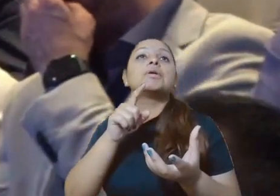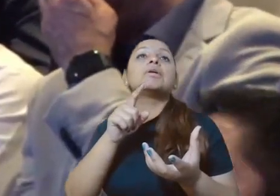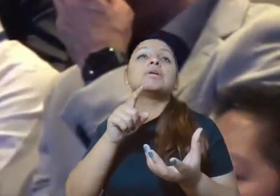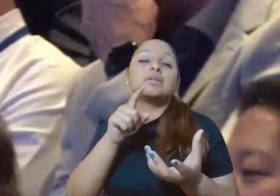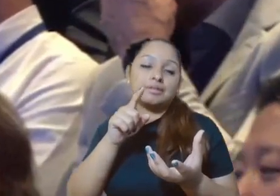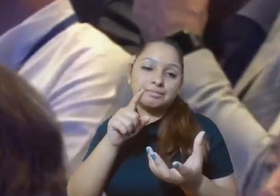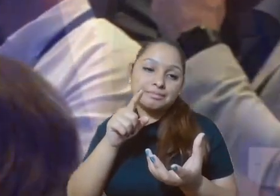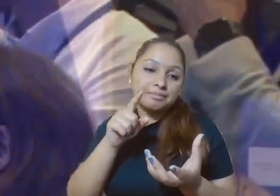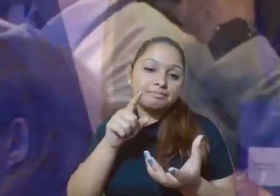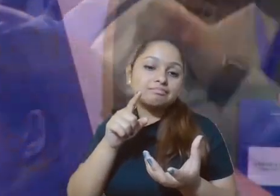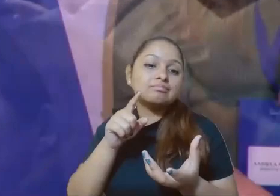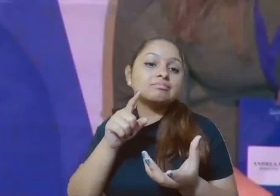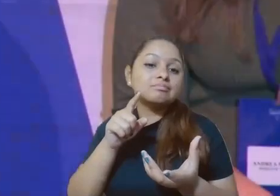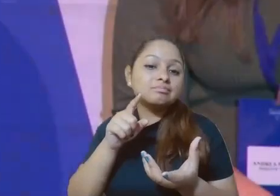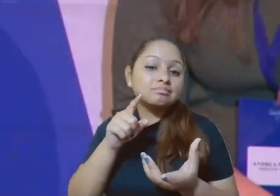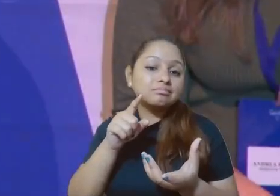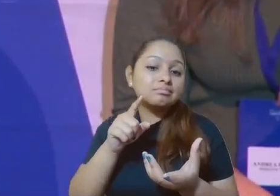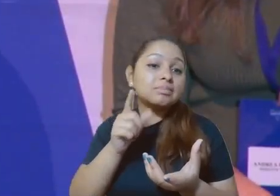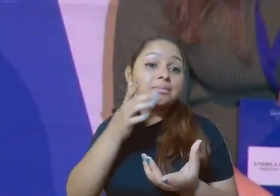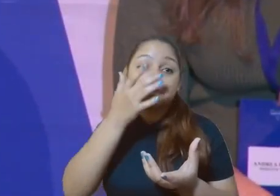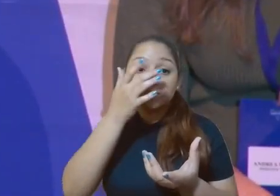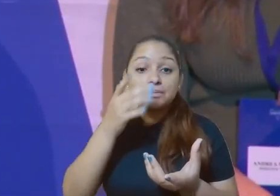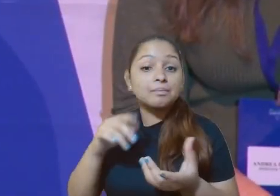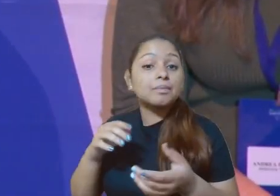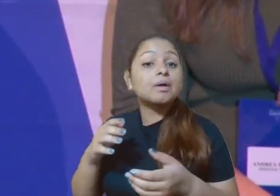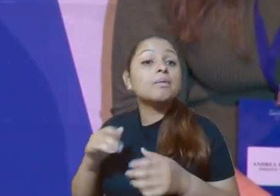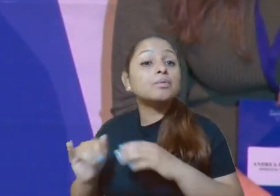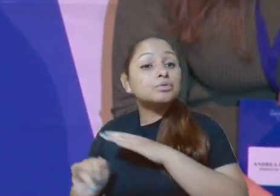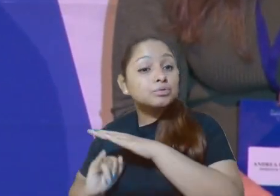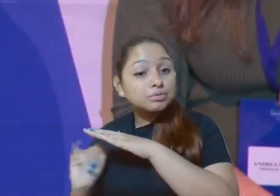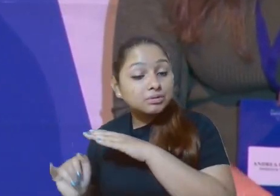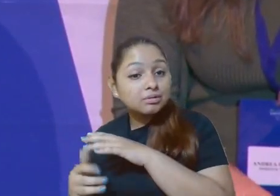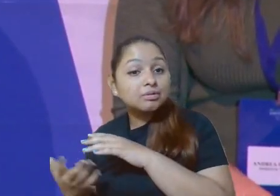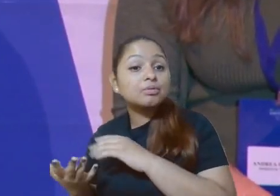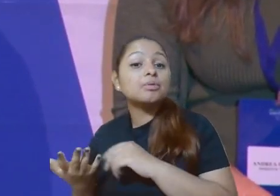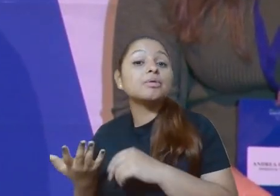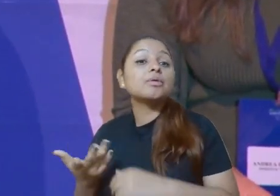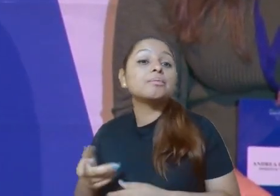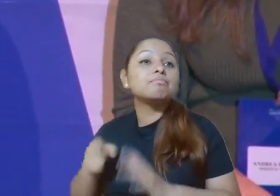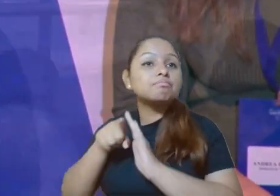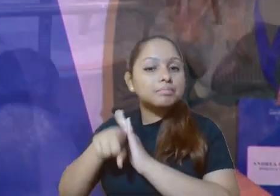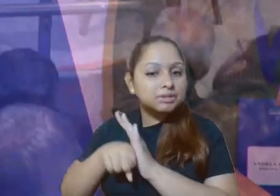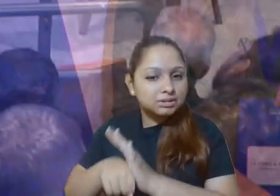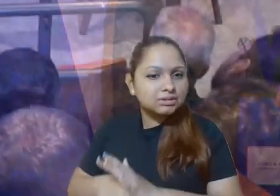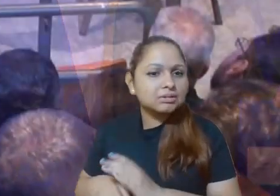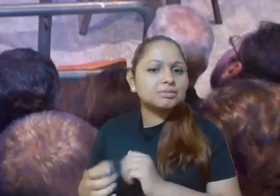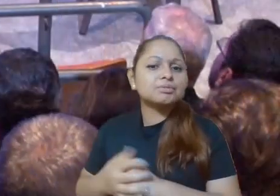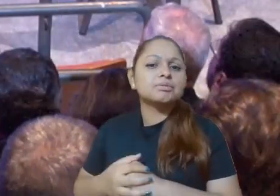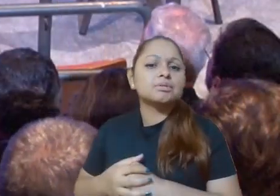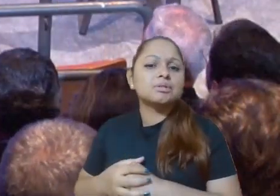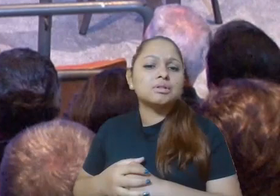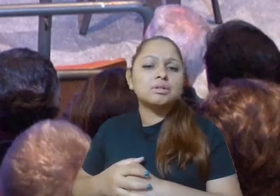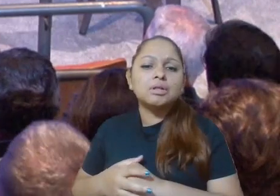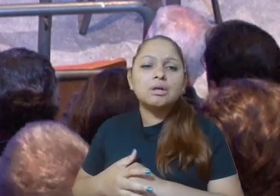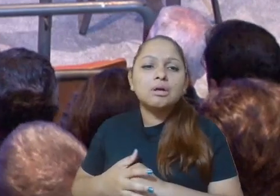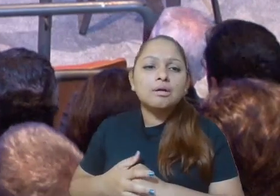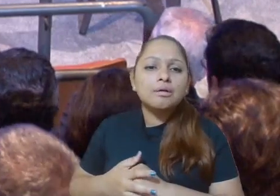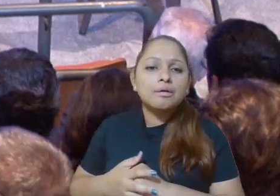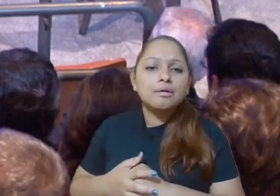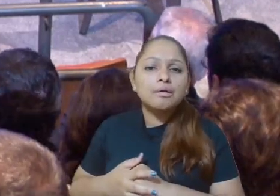countries, we see entrepreneurs that are researchers outside the country. So how can